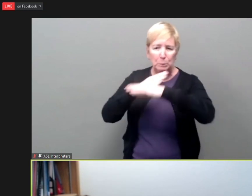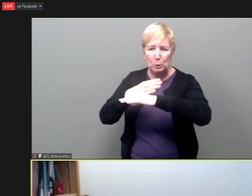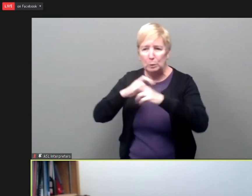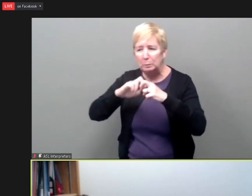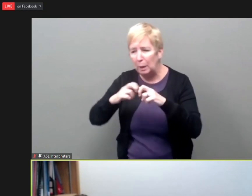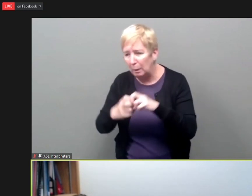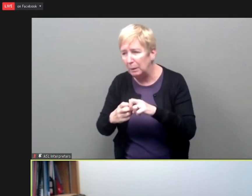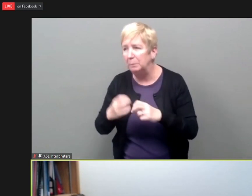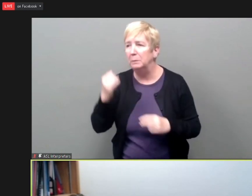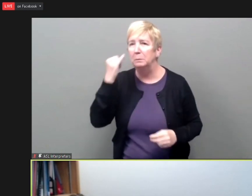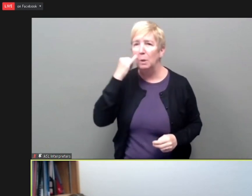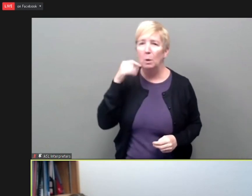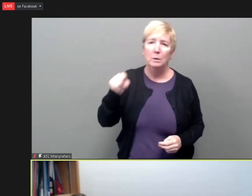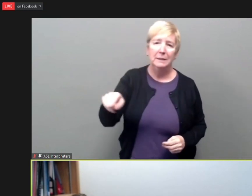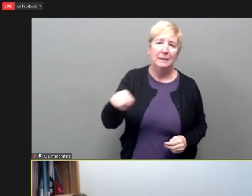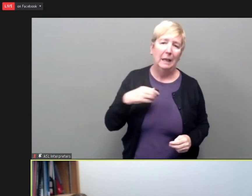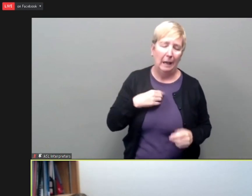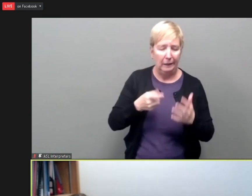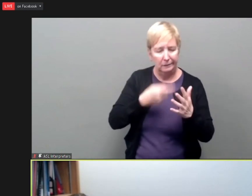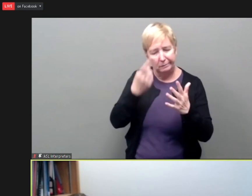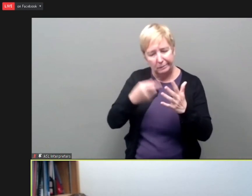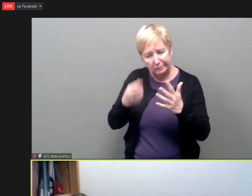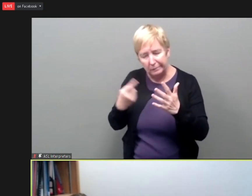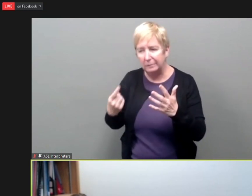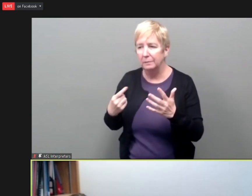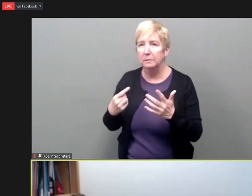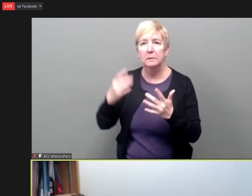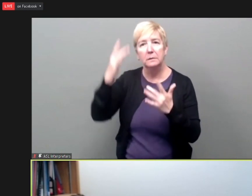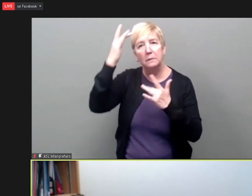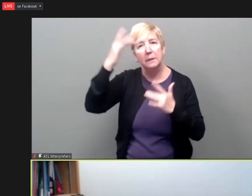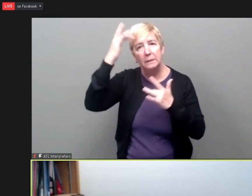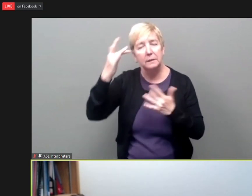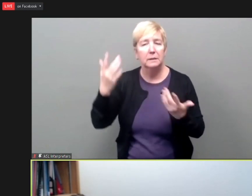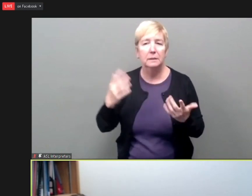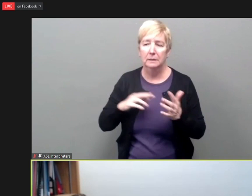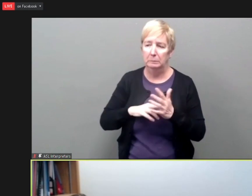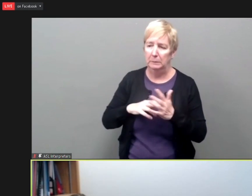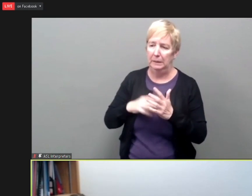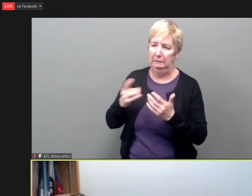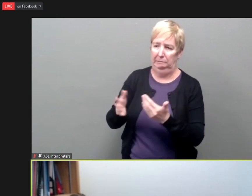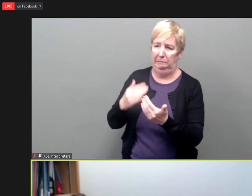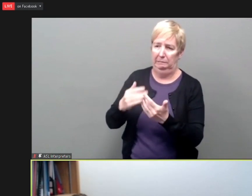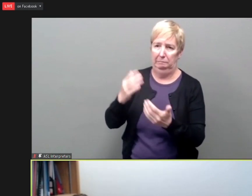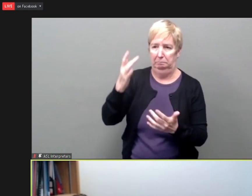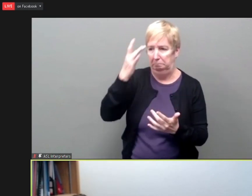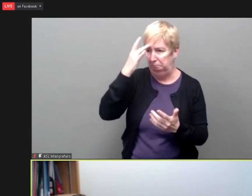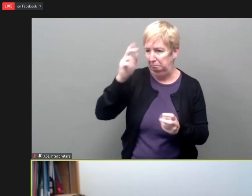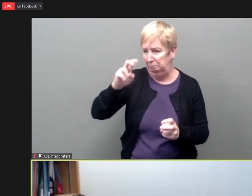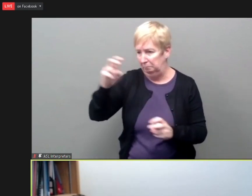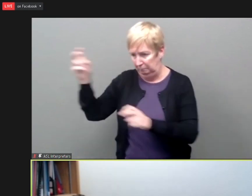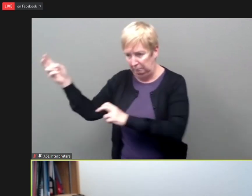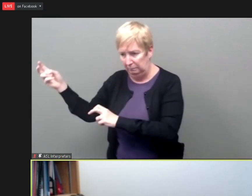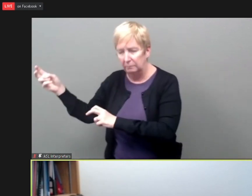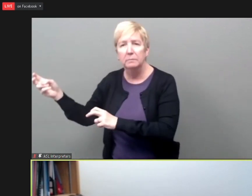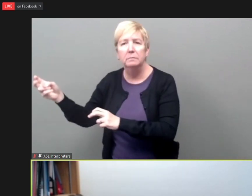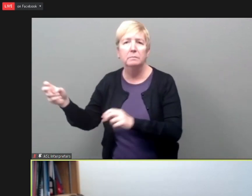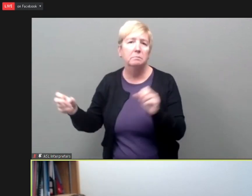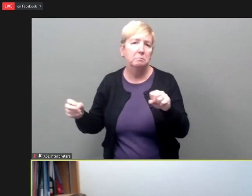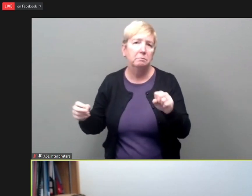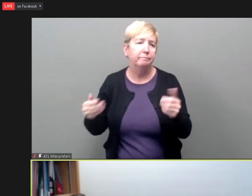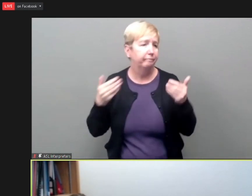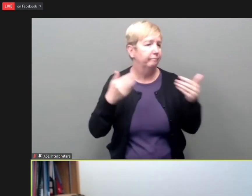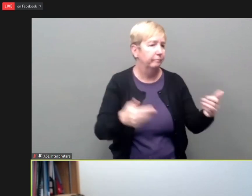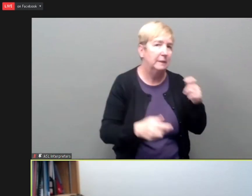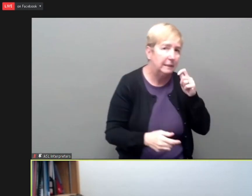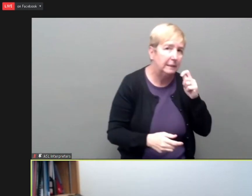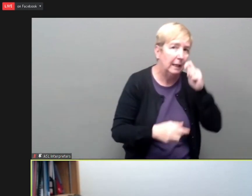multiple chronic conditions that would make them quite vulnerable to infection. You may want to